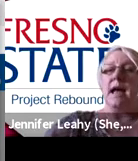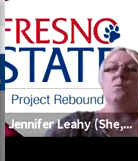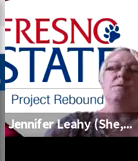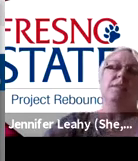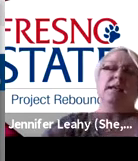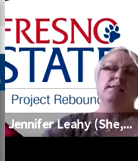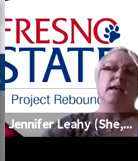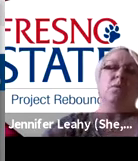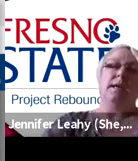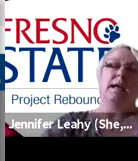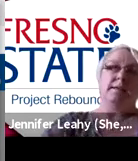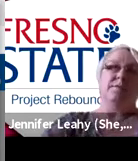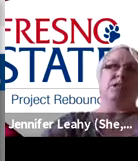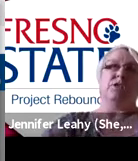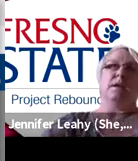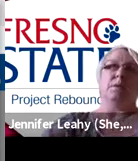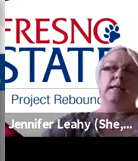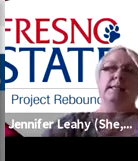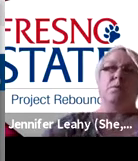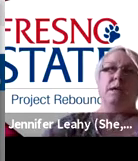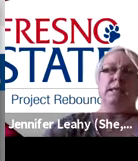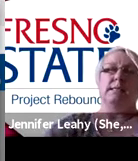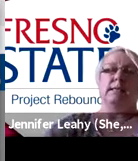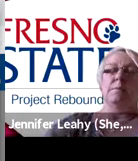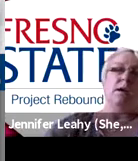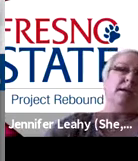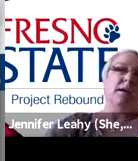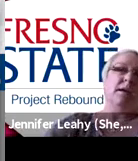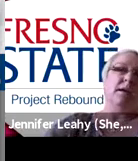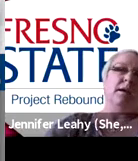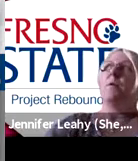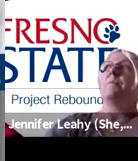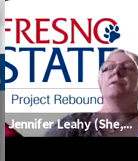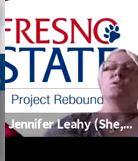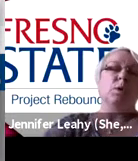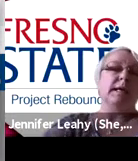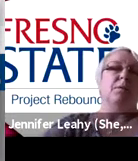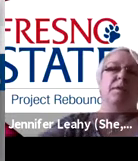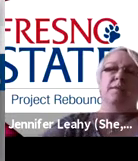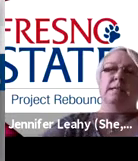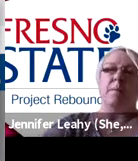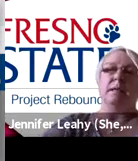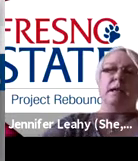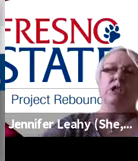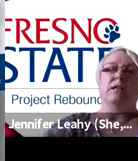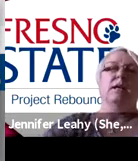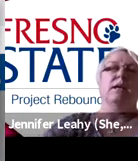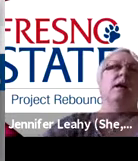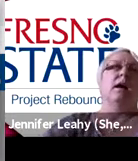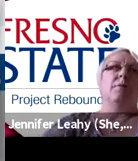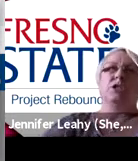reverse that, one of the things that we actively do, and when I say we in this sense, I'm talking about any program that's working within this